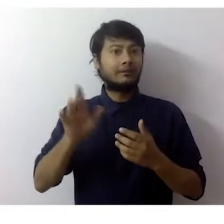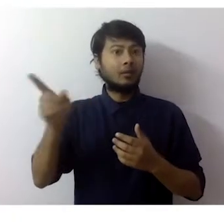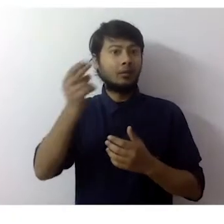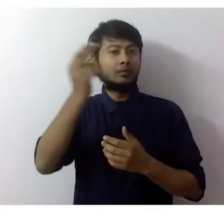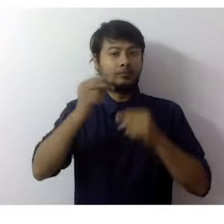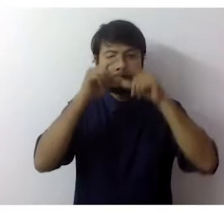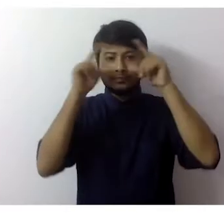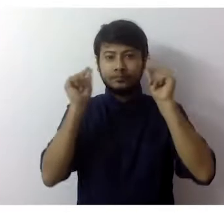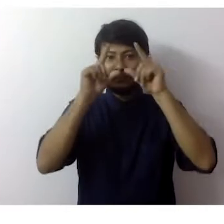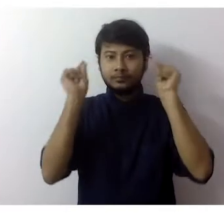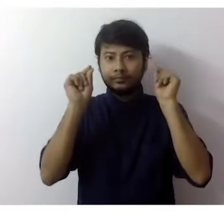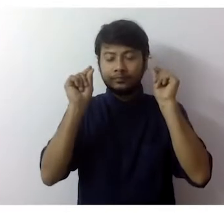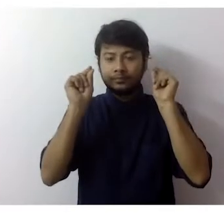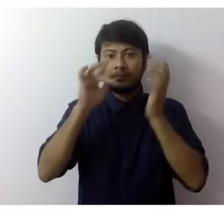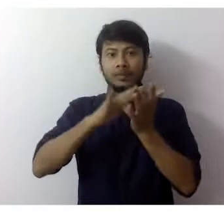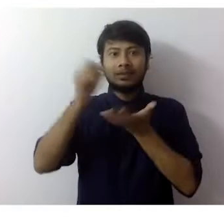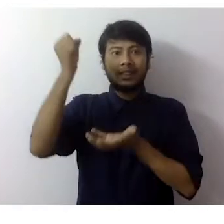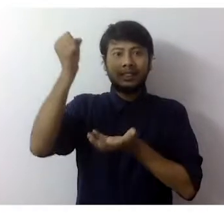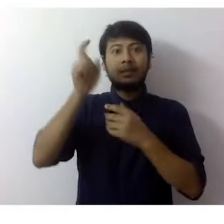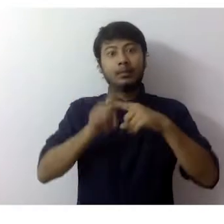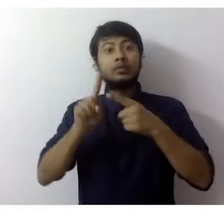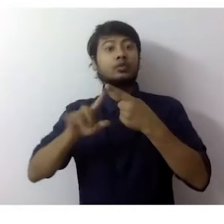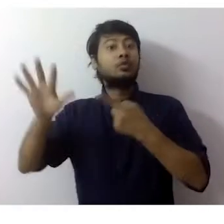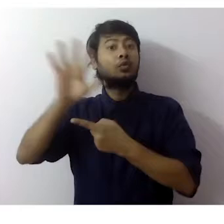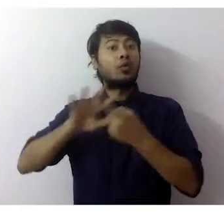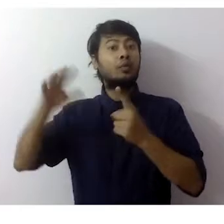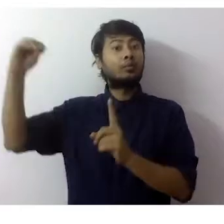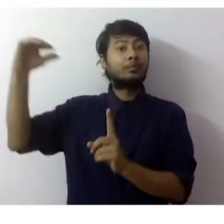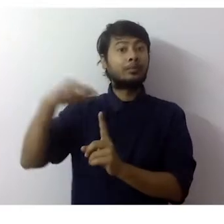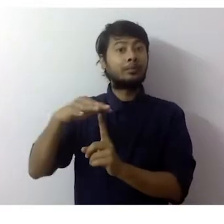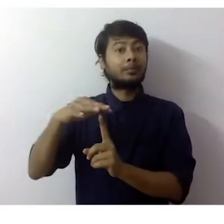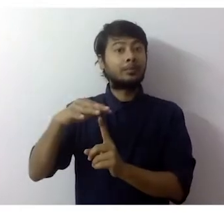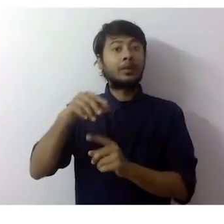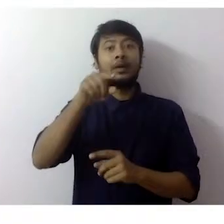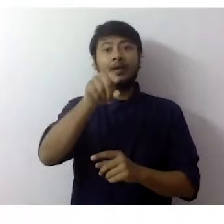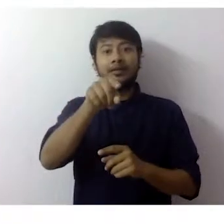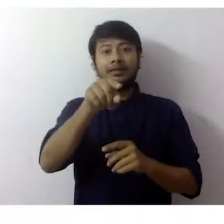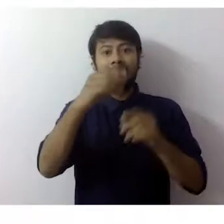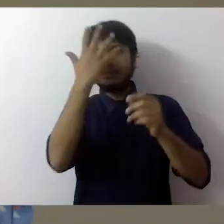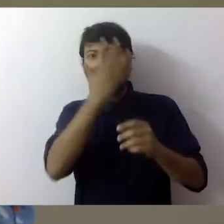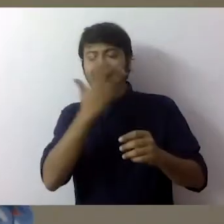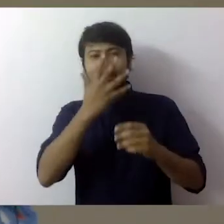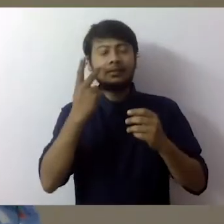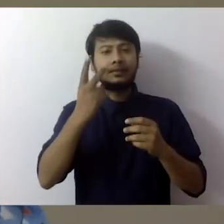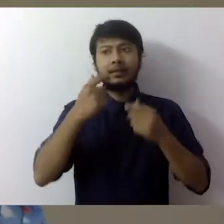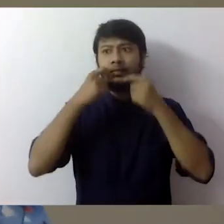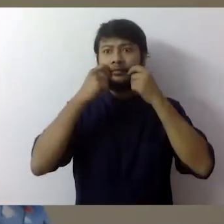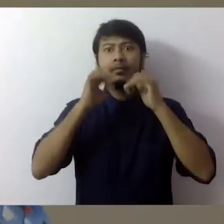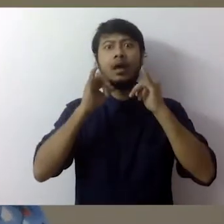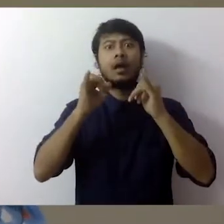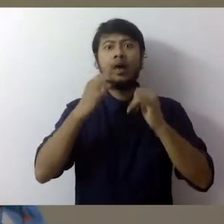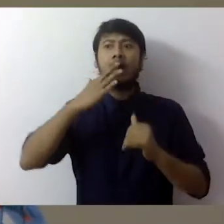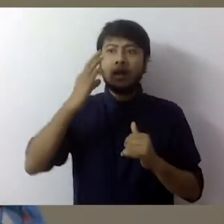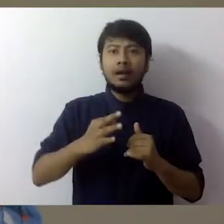figures, their poses and the background resembling the photographic expression of that period. Composition like